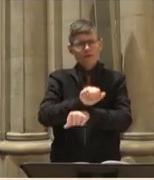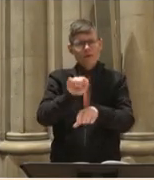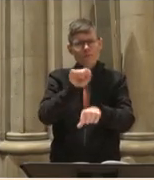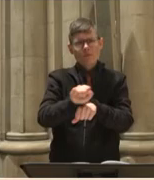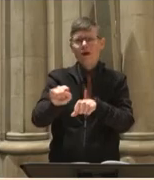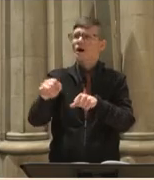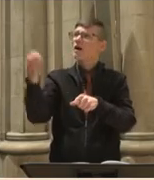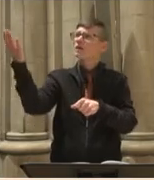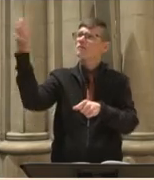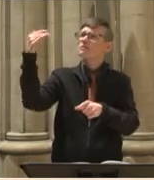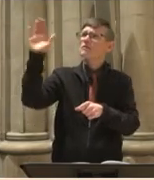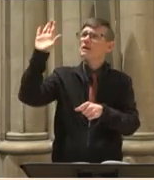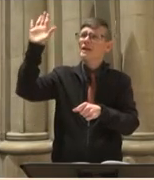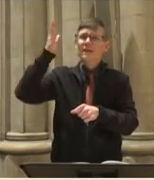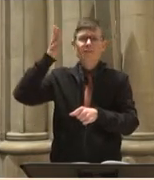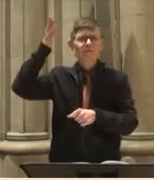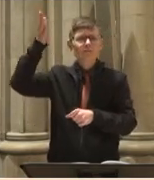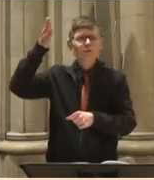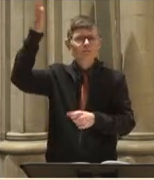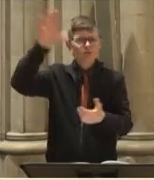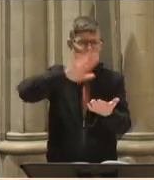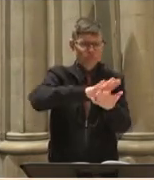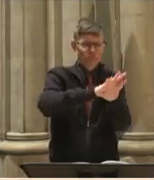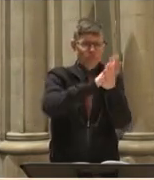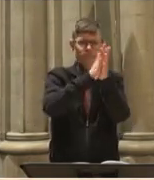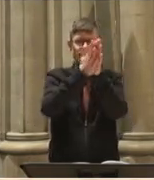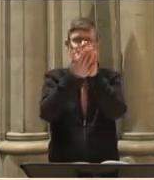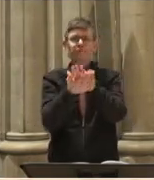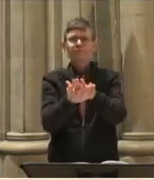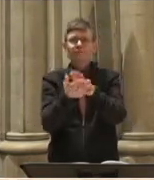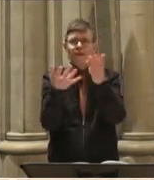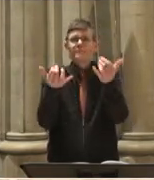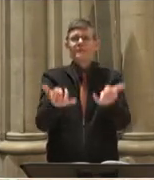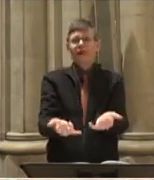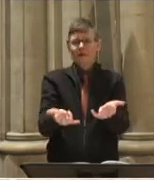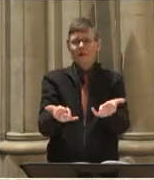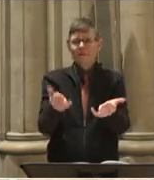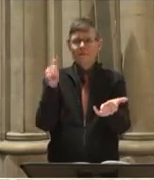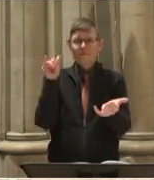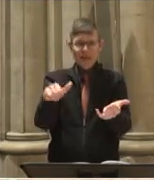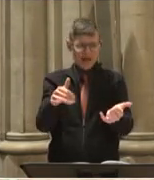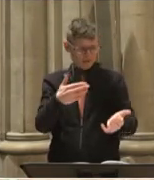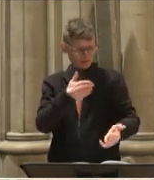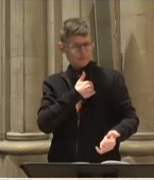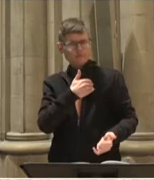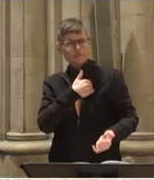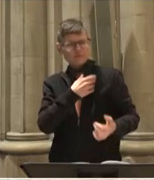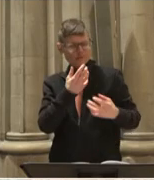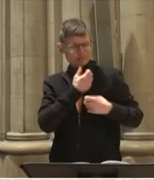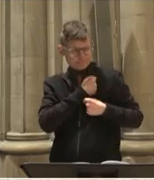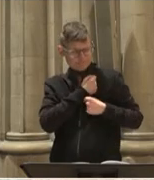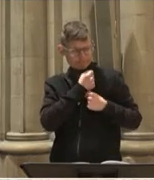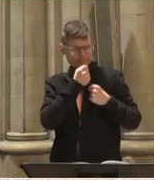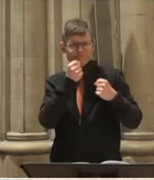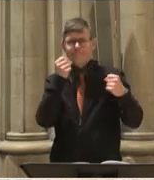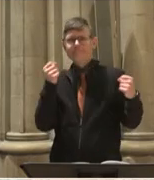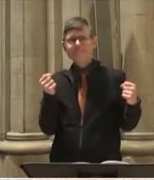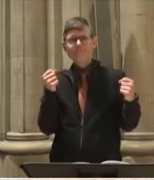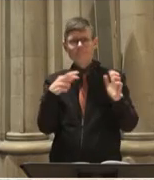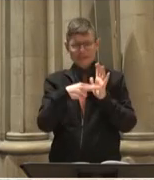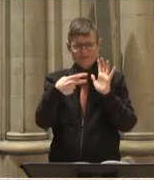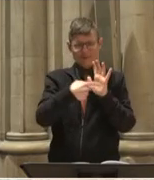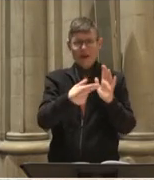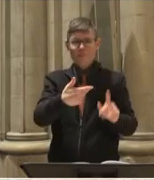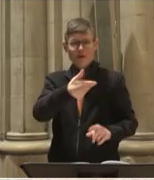bring God's future into this, our present. That is what opening our hearts, being defined by our souls,